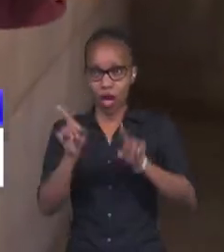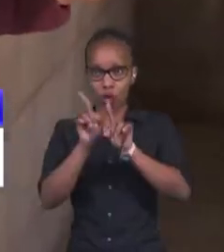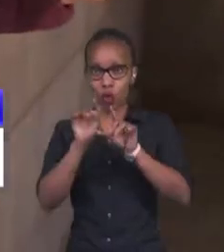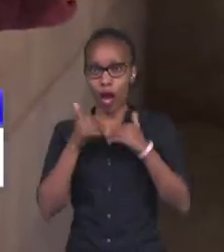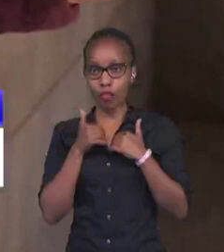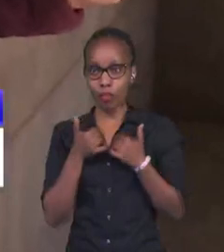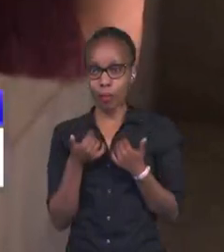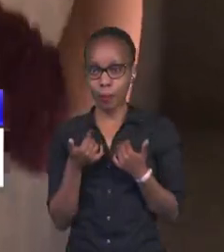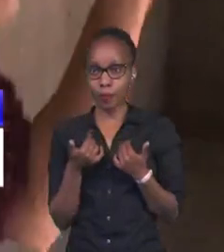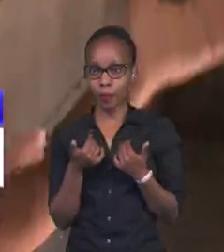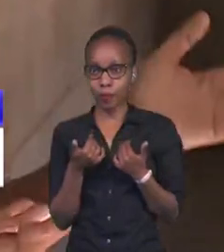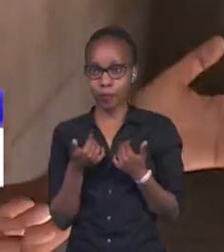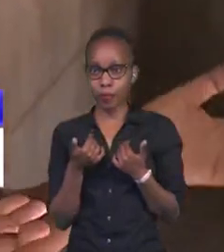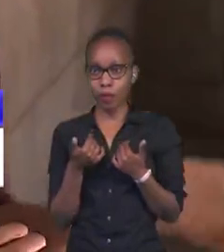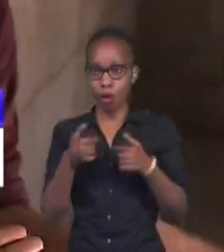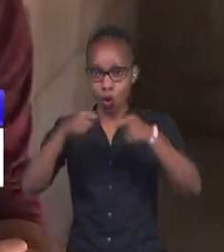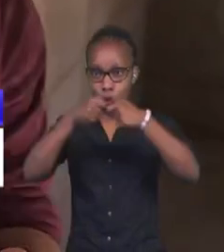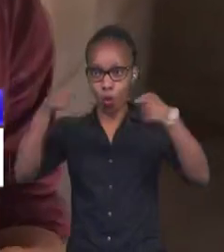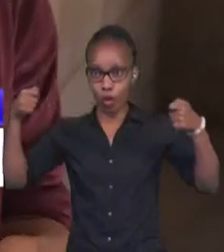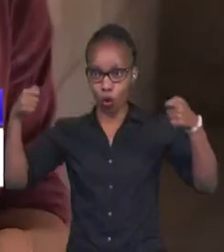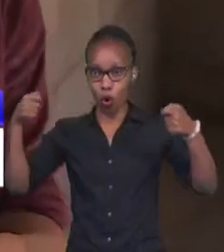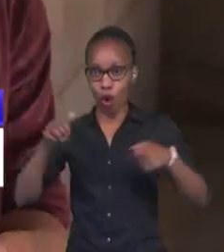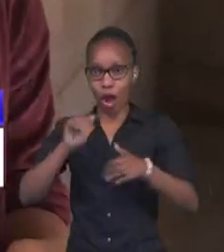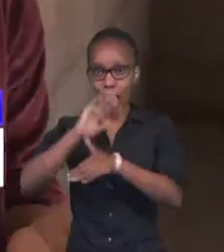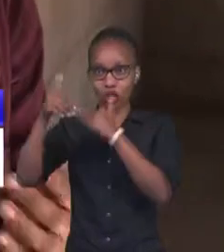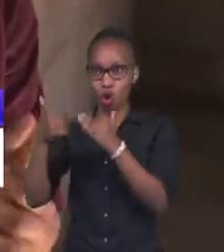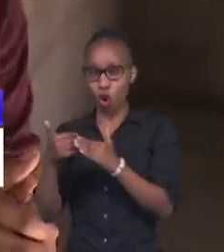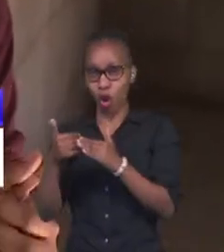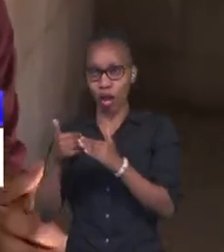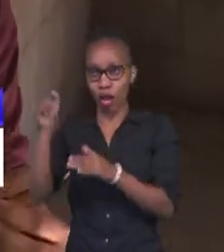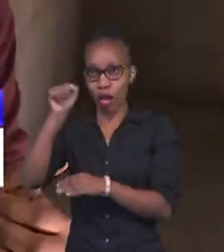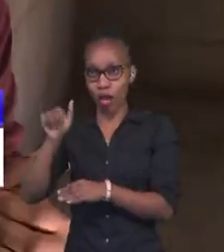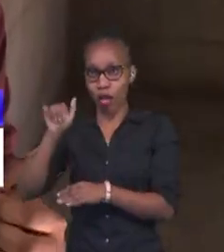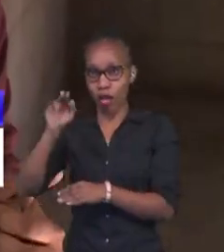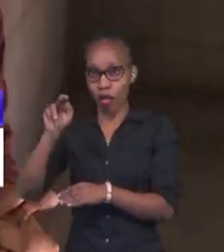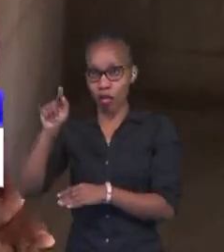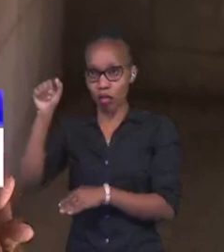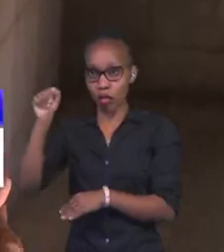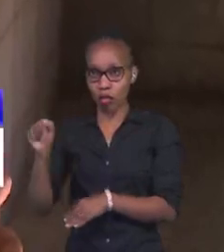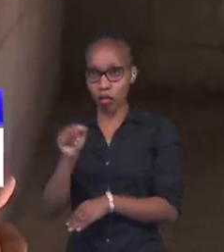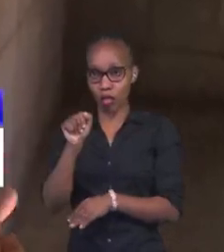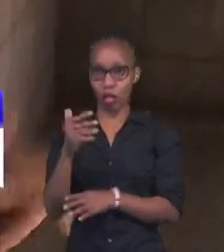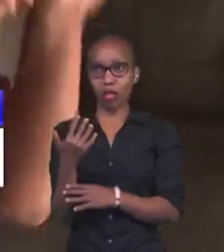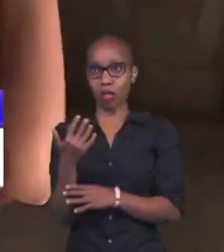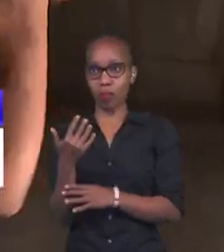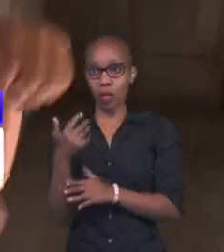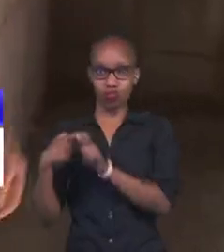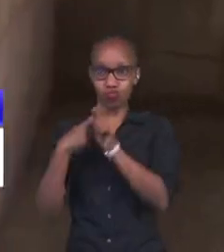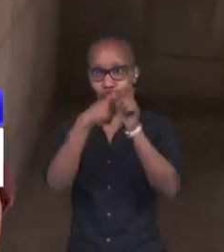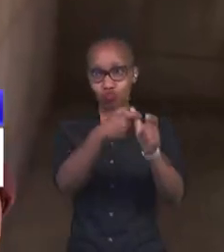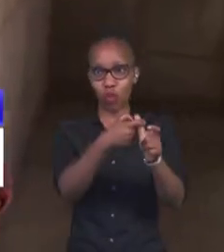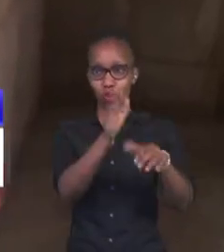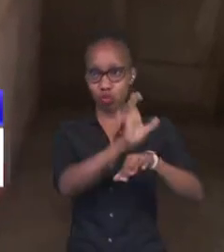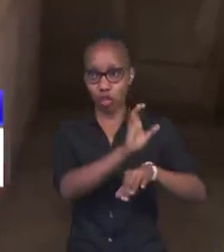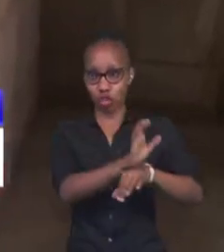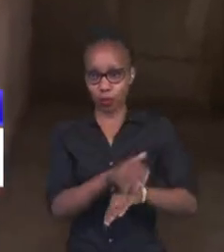of the windows, mm-hmm, at All Saints was gifted by Lucie and Northrop McMillan. Oh. One of the stained glass